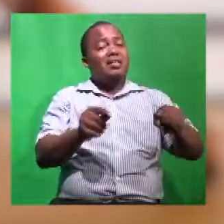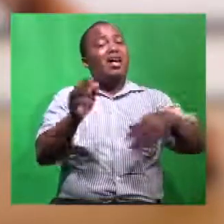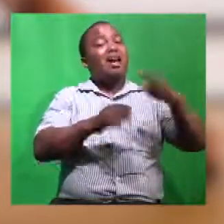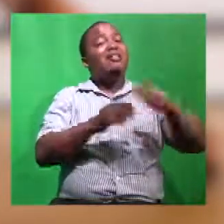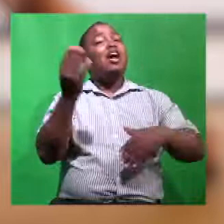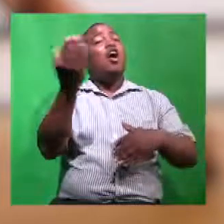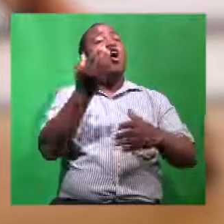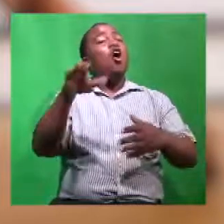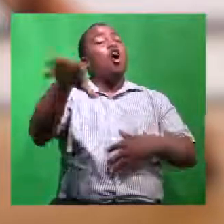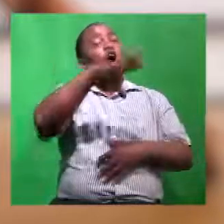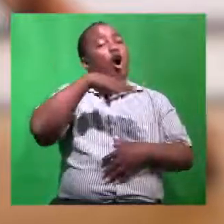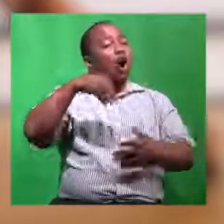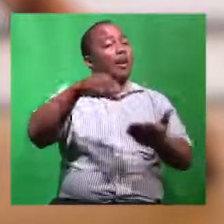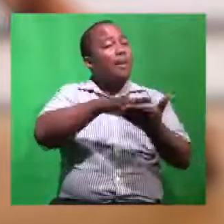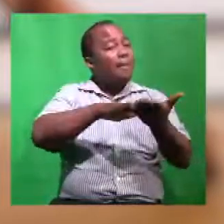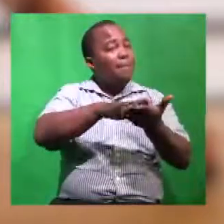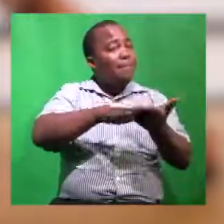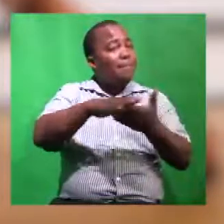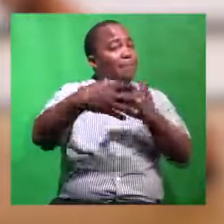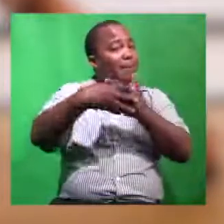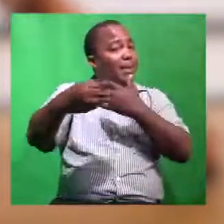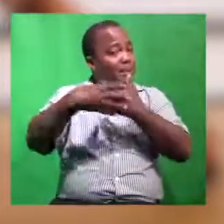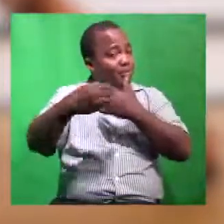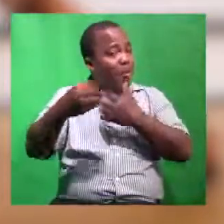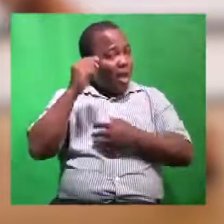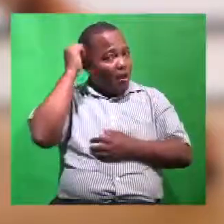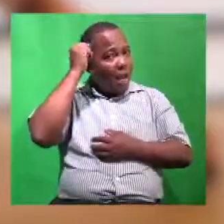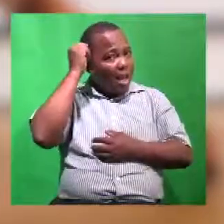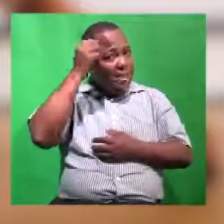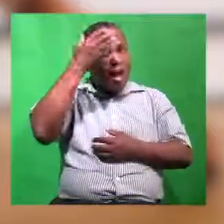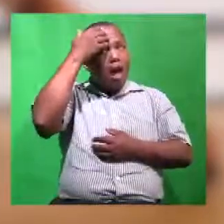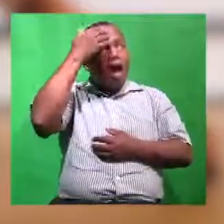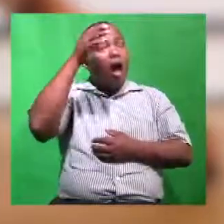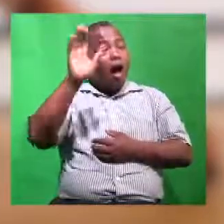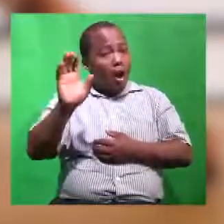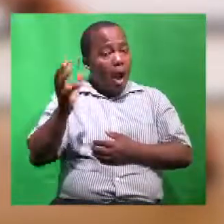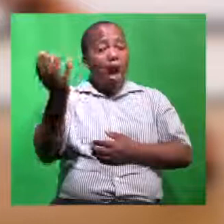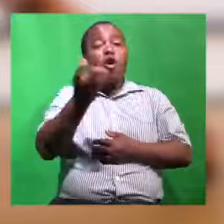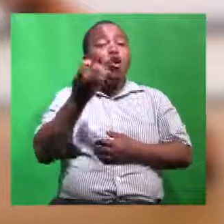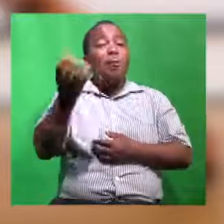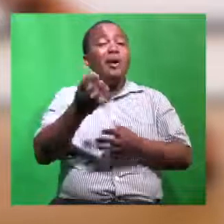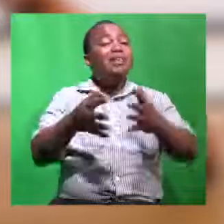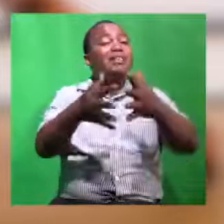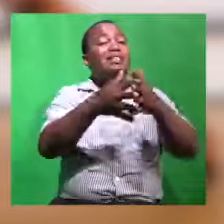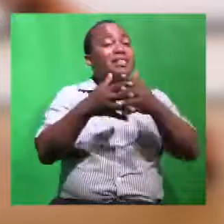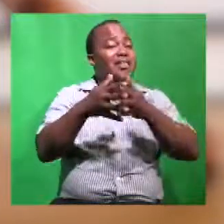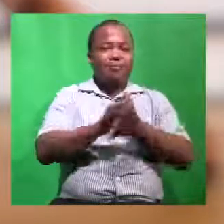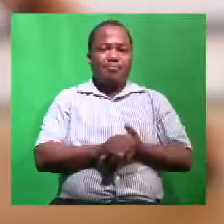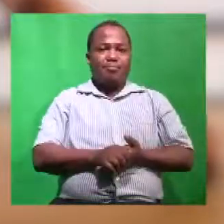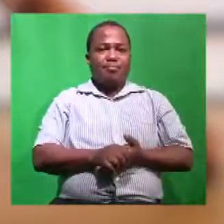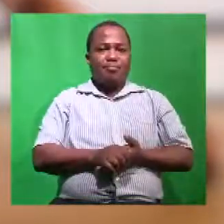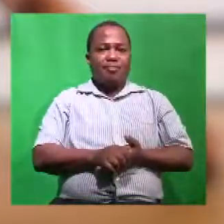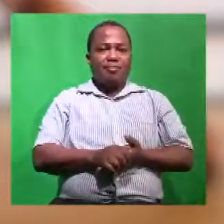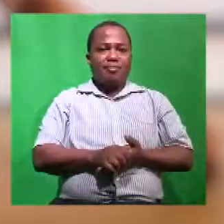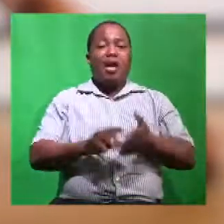all principles, all core principles and ideas where the community exists. For example,